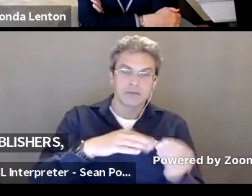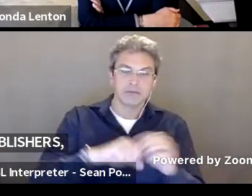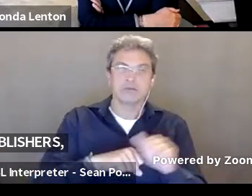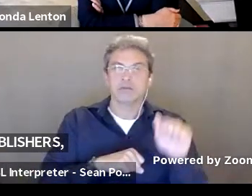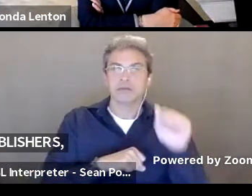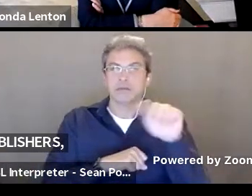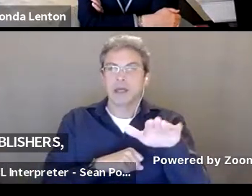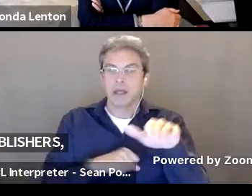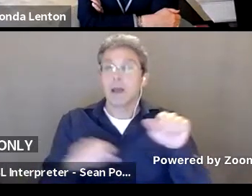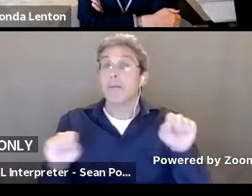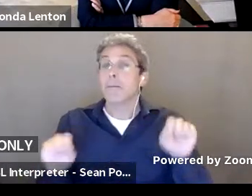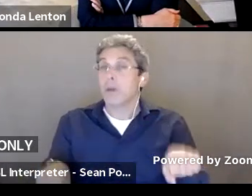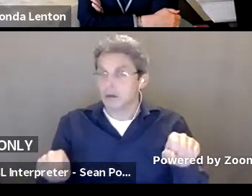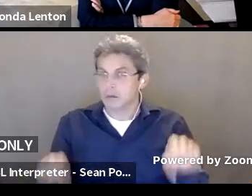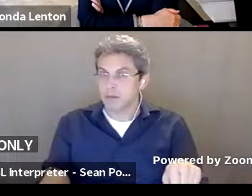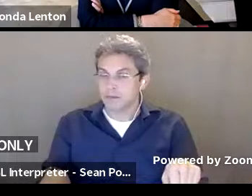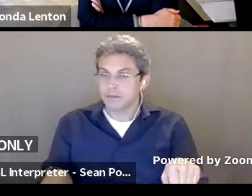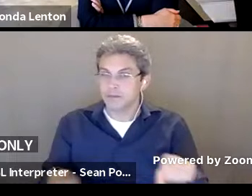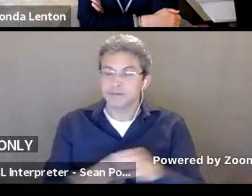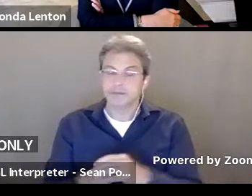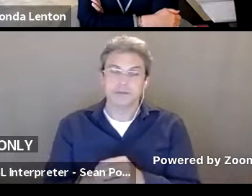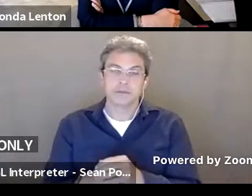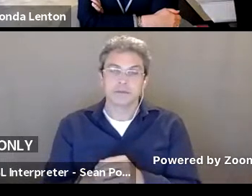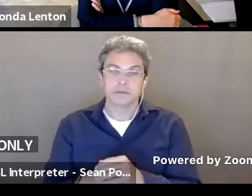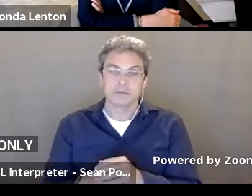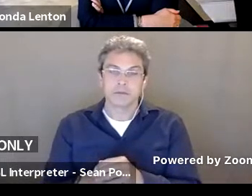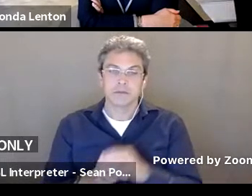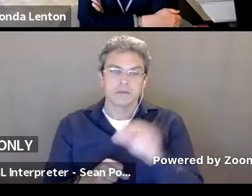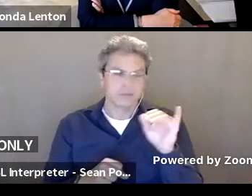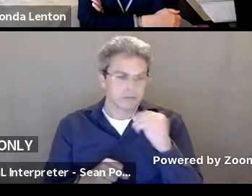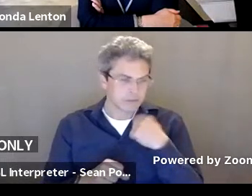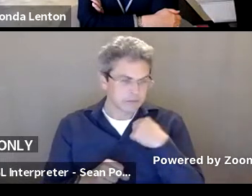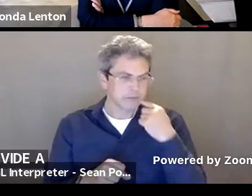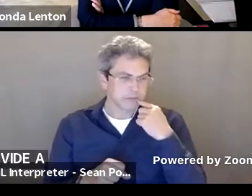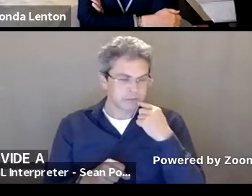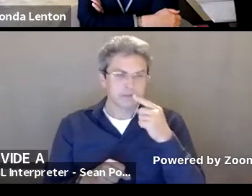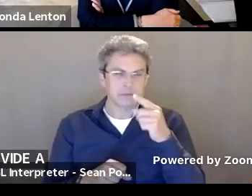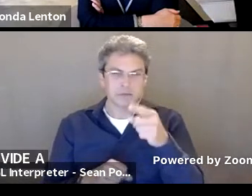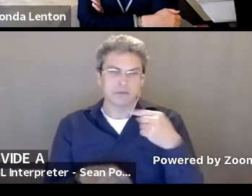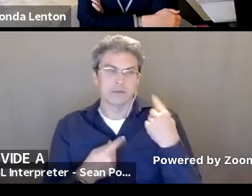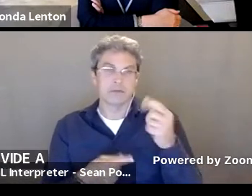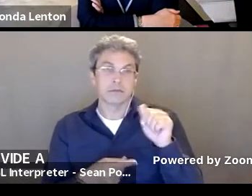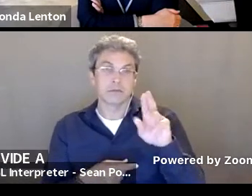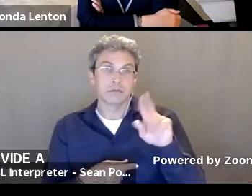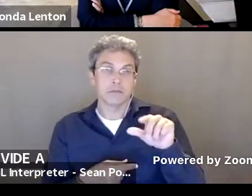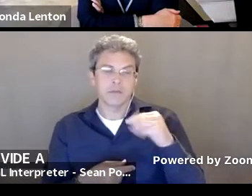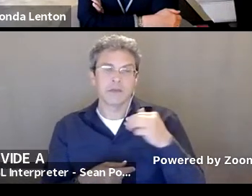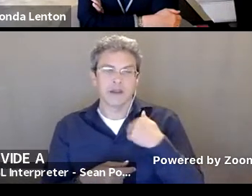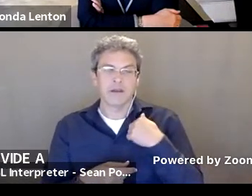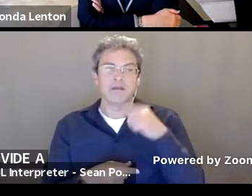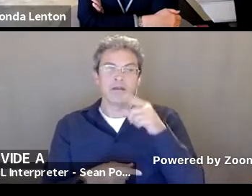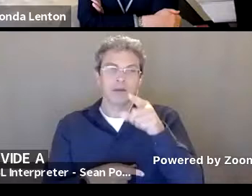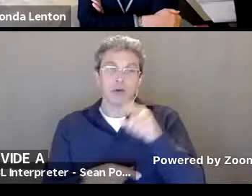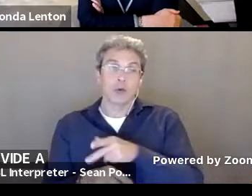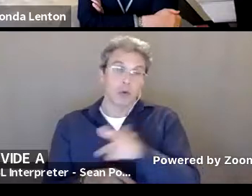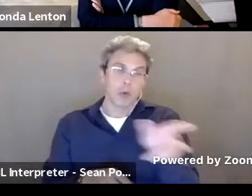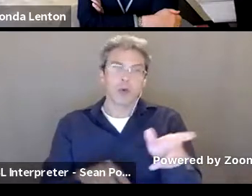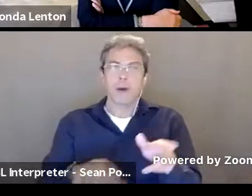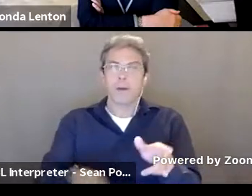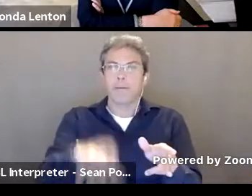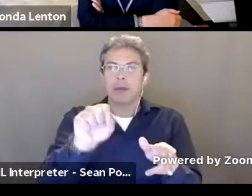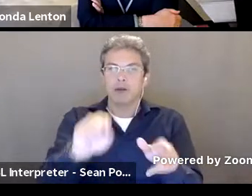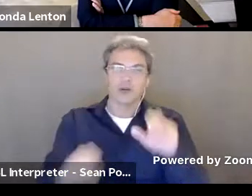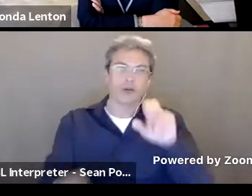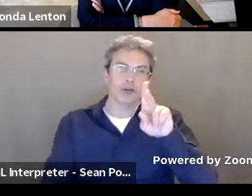provide you with a digital copy. There is also, since I believe August, we've had a curbside pickup service. So there is a